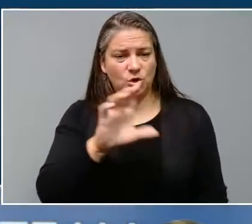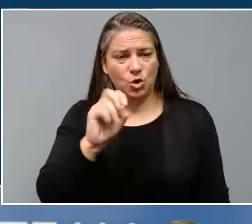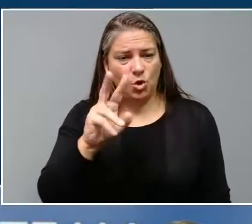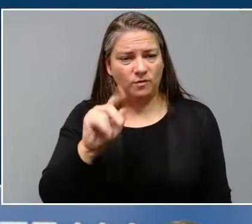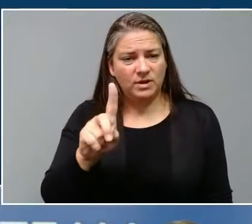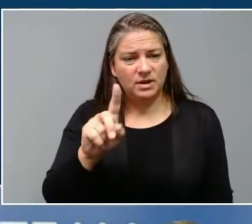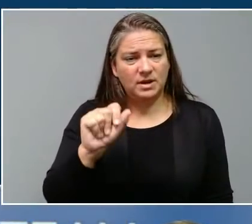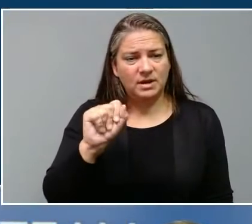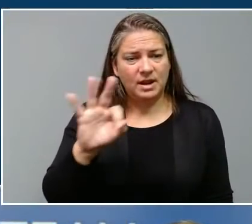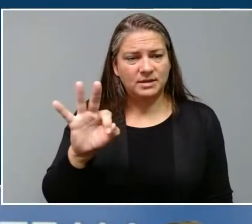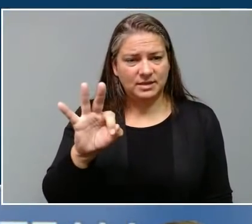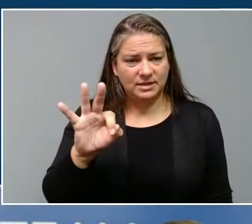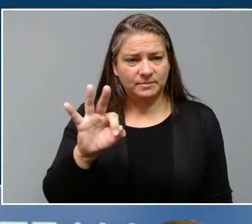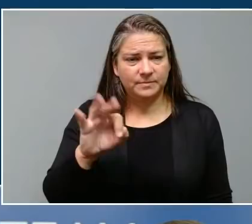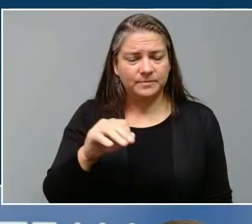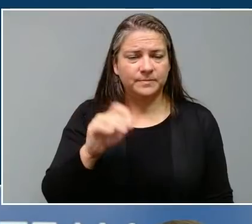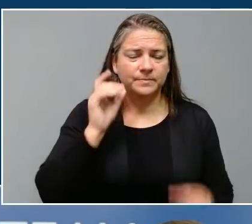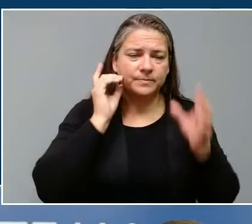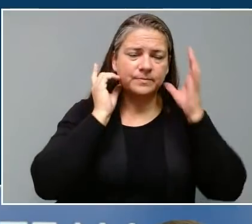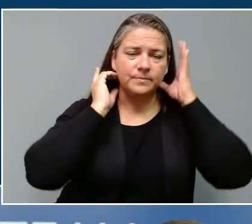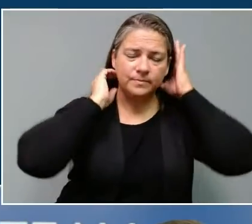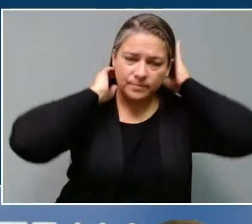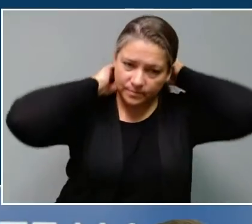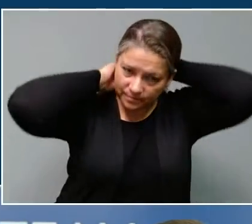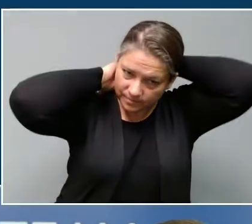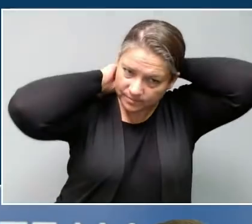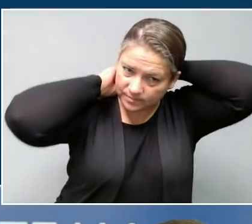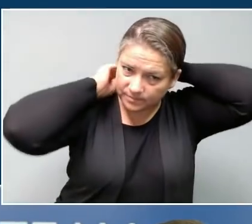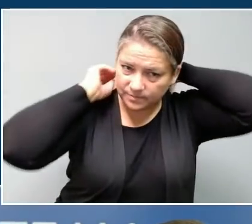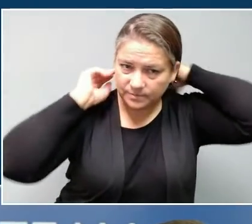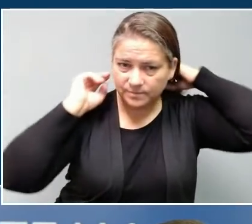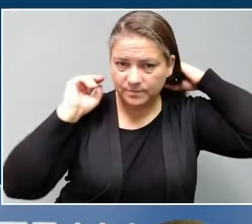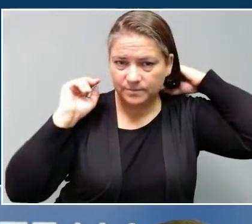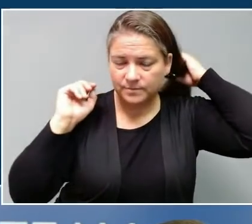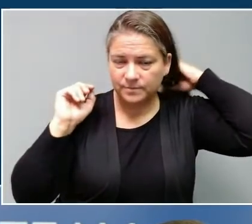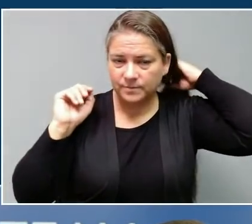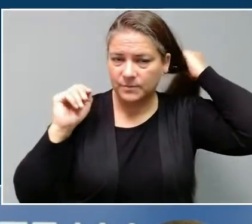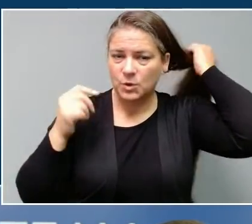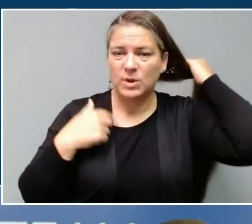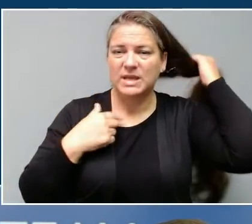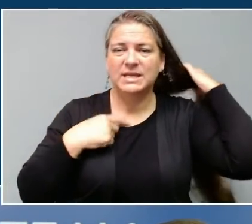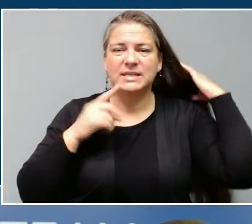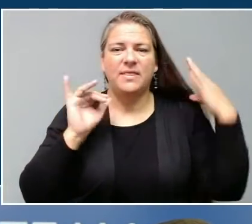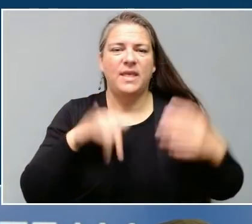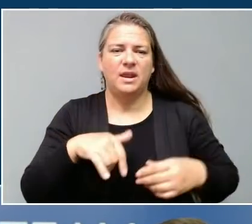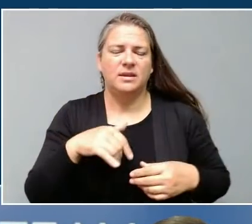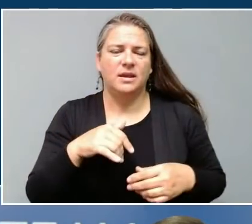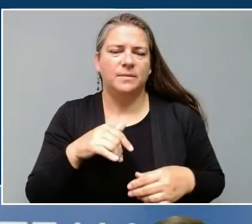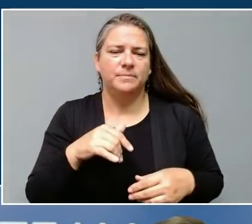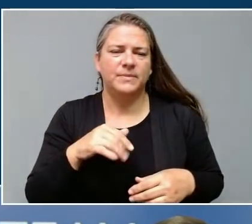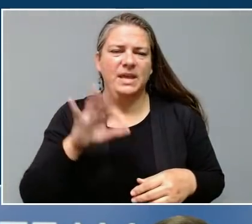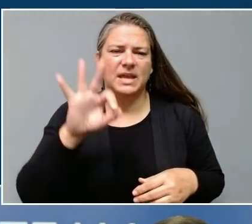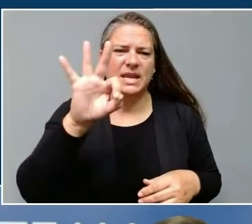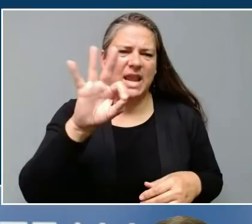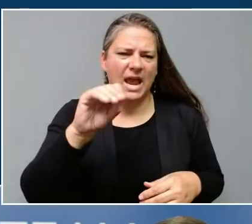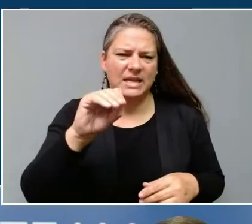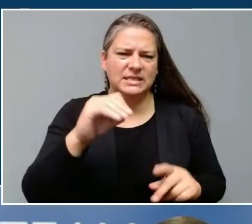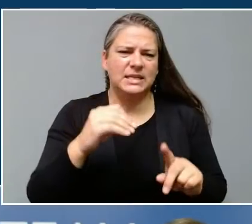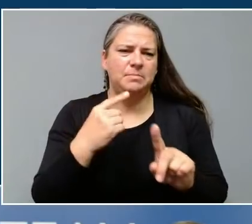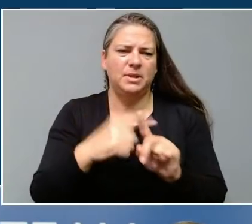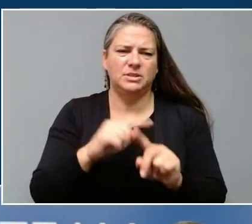cases. Again, we put this up a couple days ago, but 90+% of